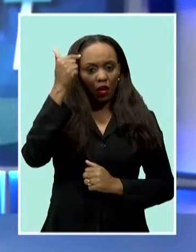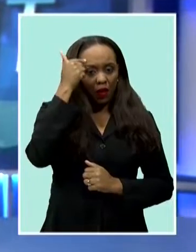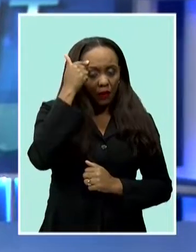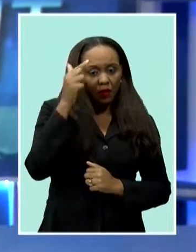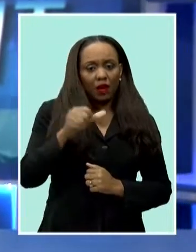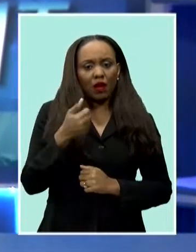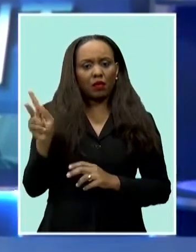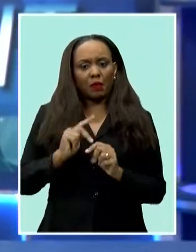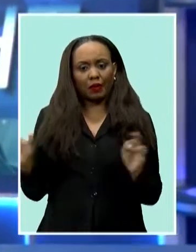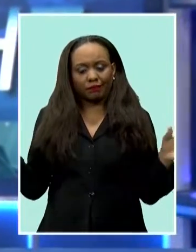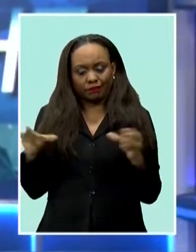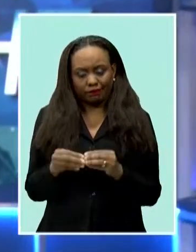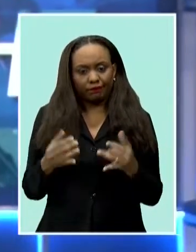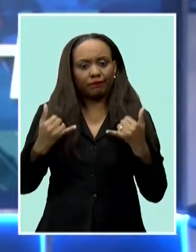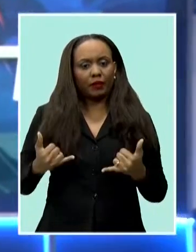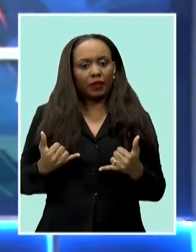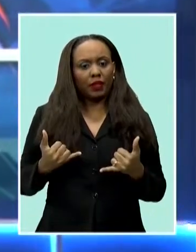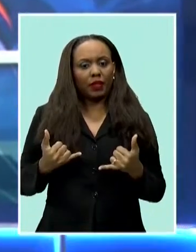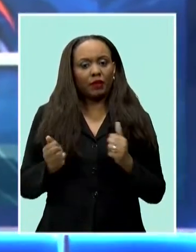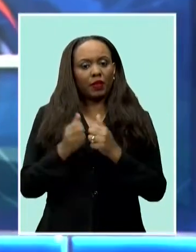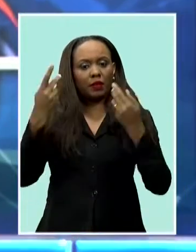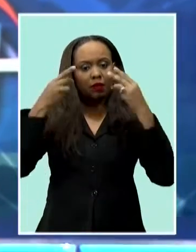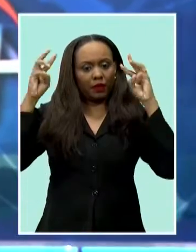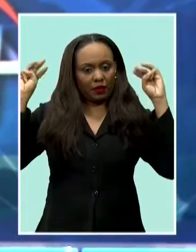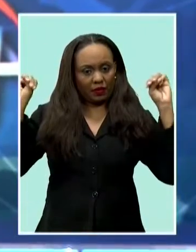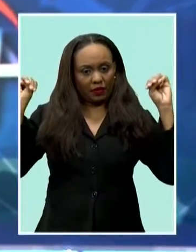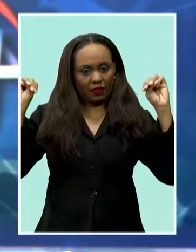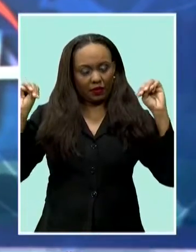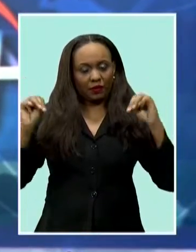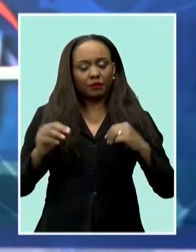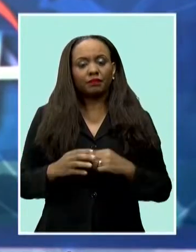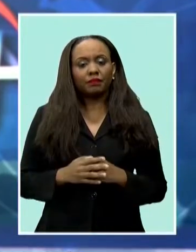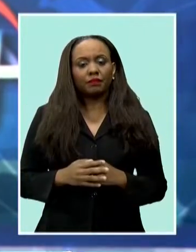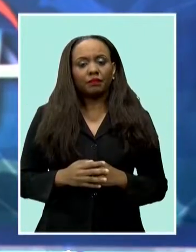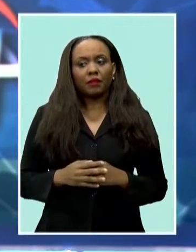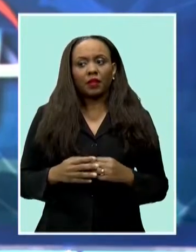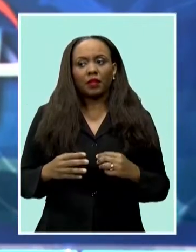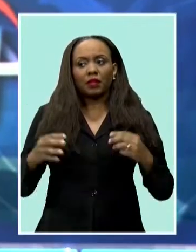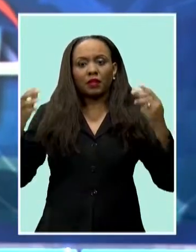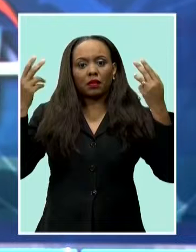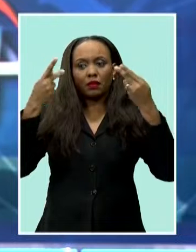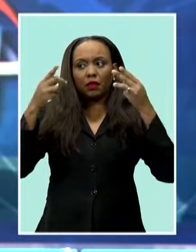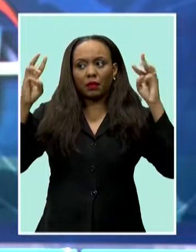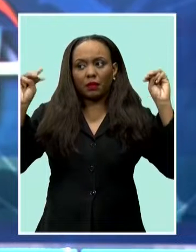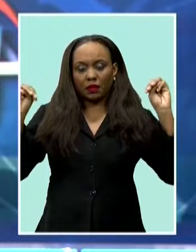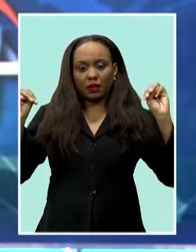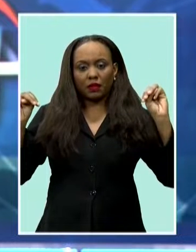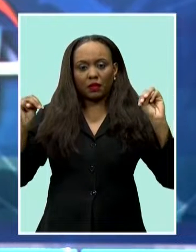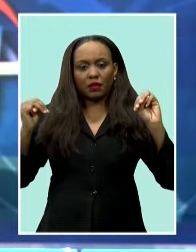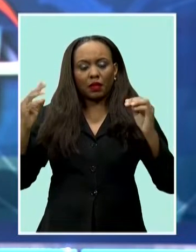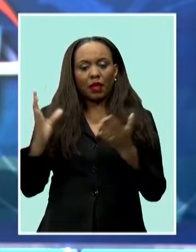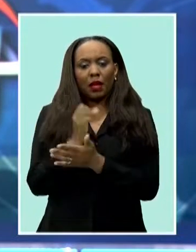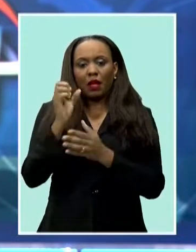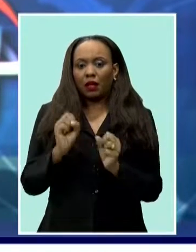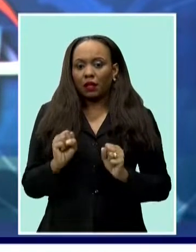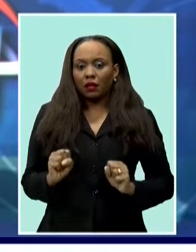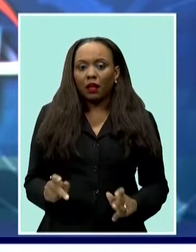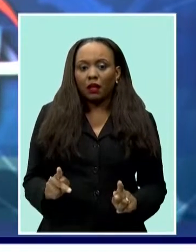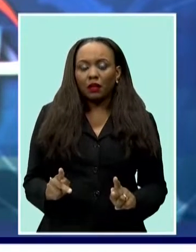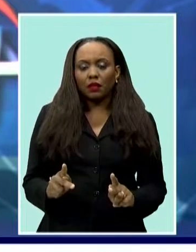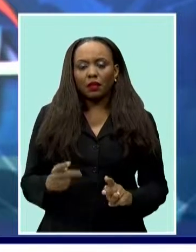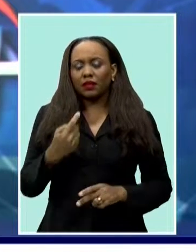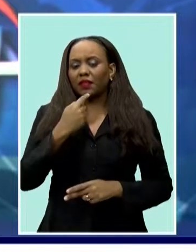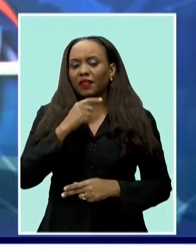met at government headquarters this morning. Prime Minister Mia Moore-Motley used the opportunity to make it clear her administration